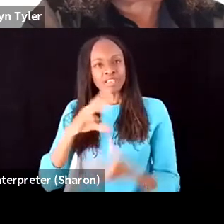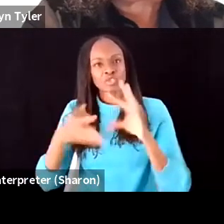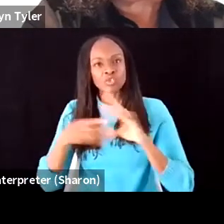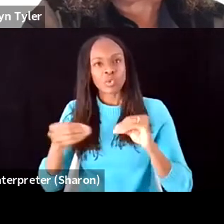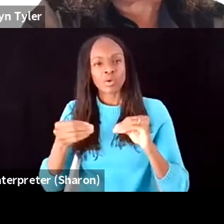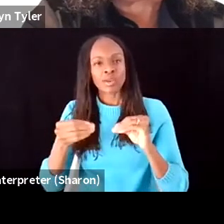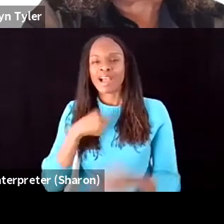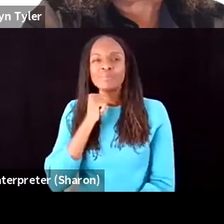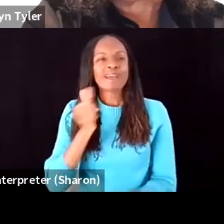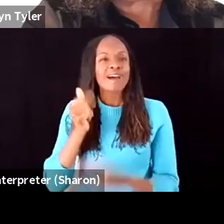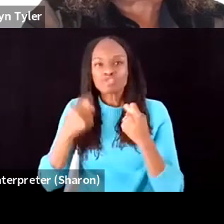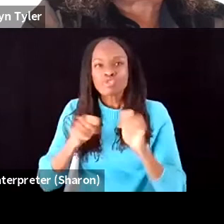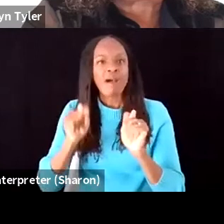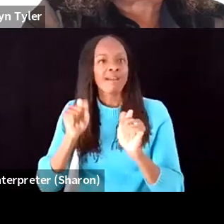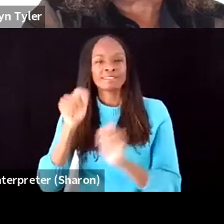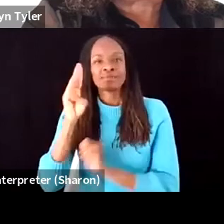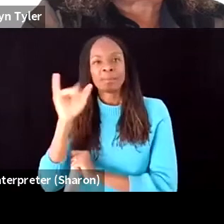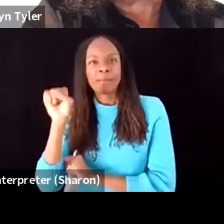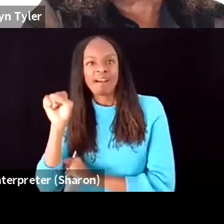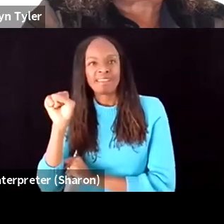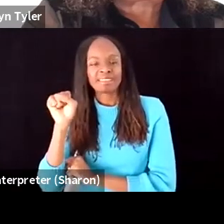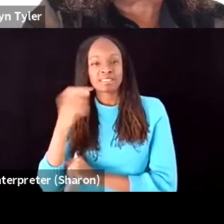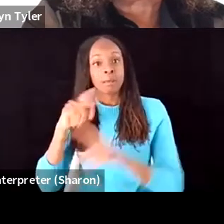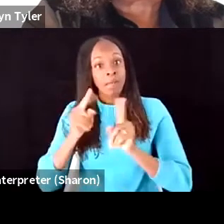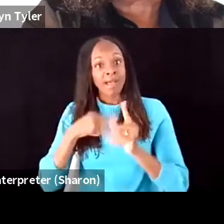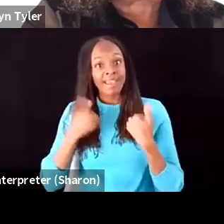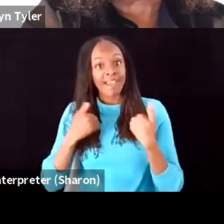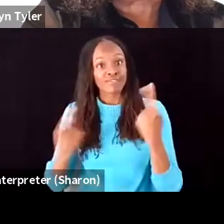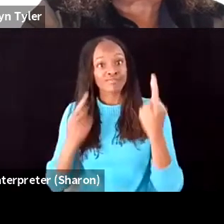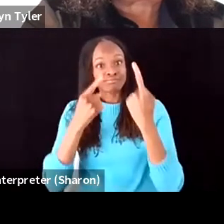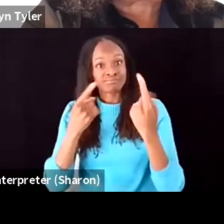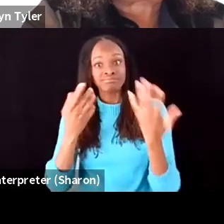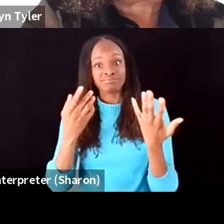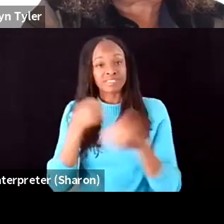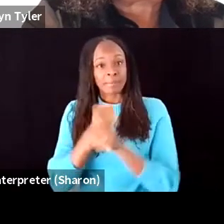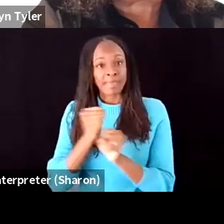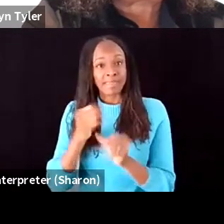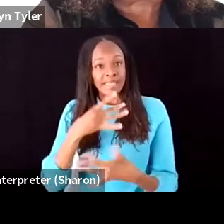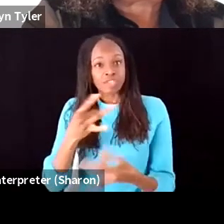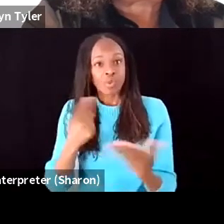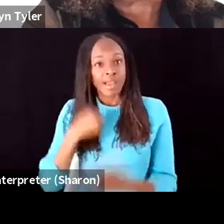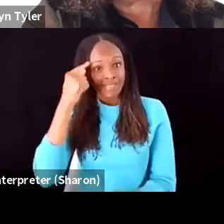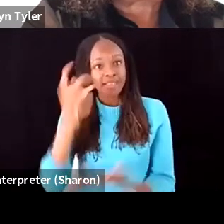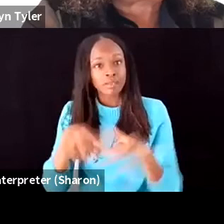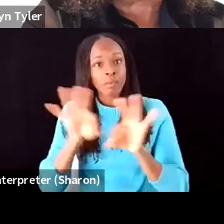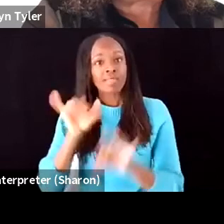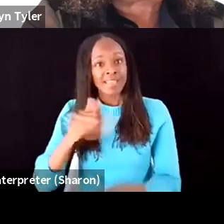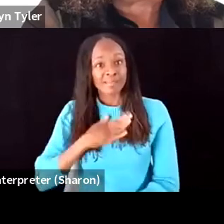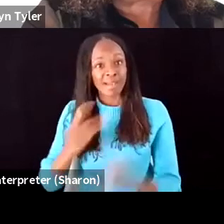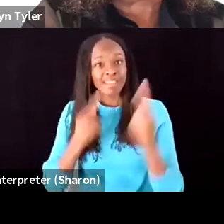to be biased, but I certainly have an agenda in terms of making interesting what I think is important. So that's my